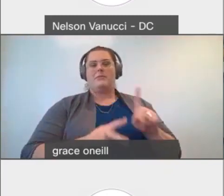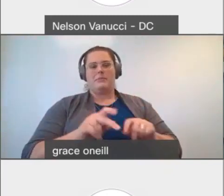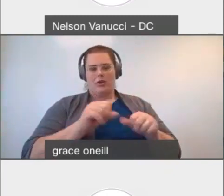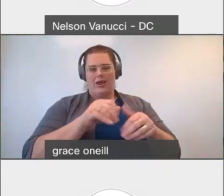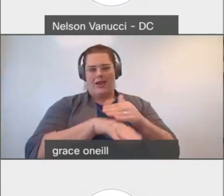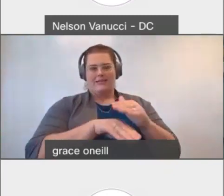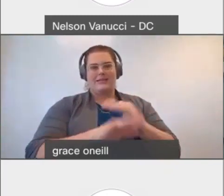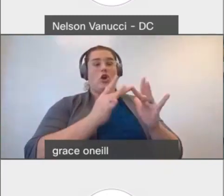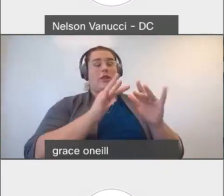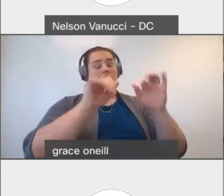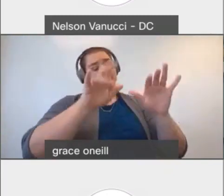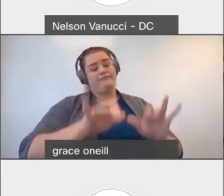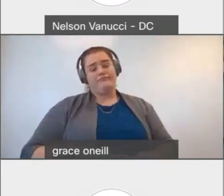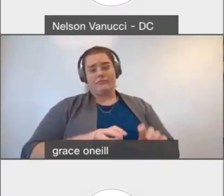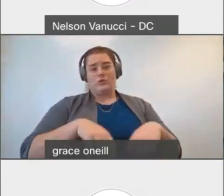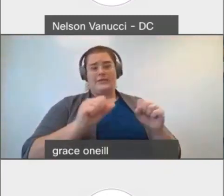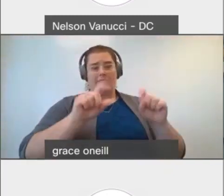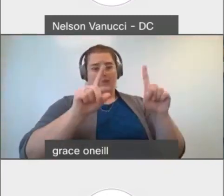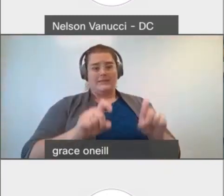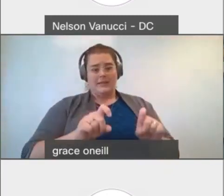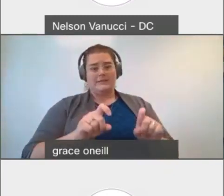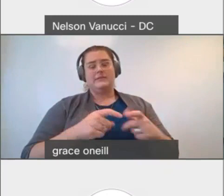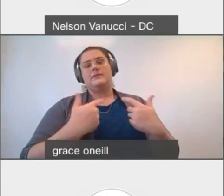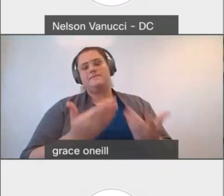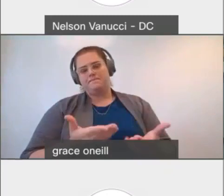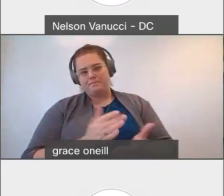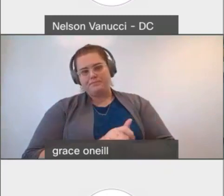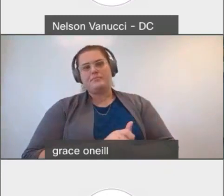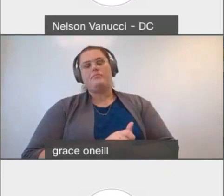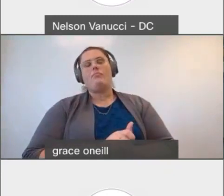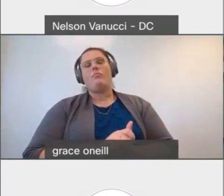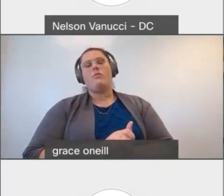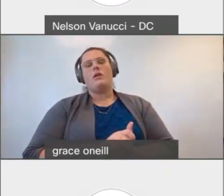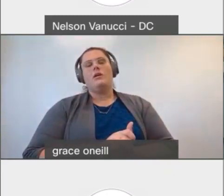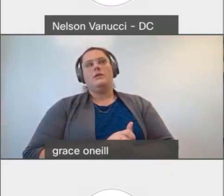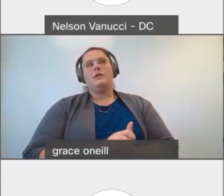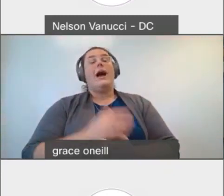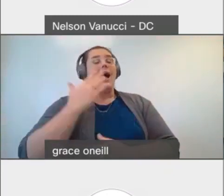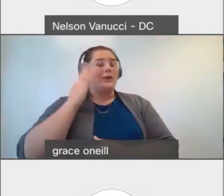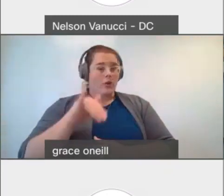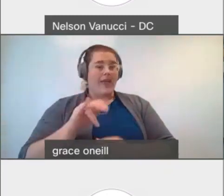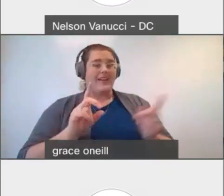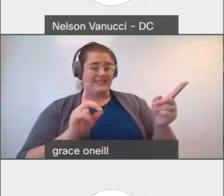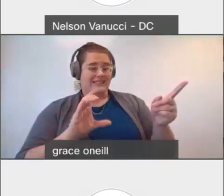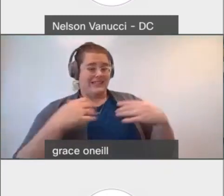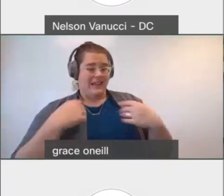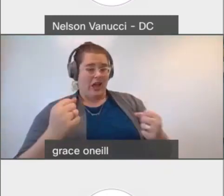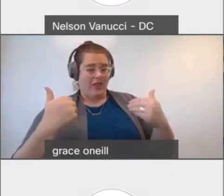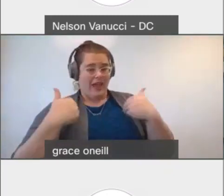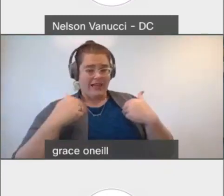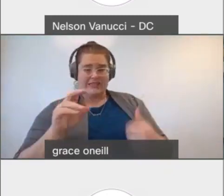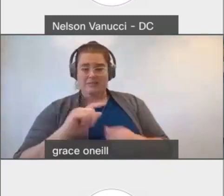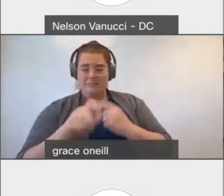it easily. And I know that they have a vendor. I believe there were